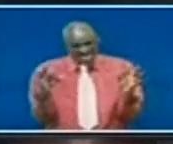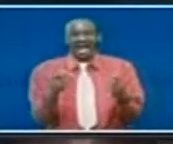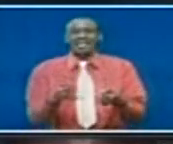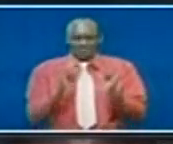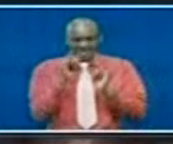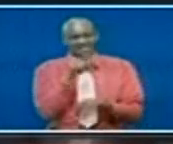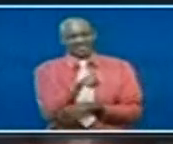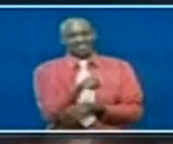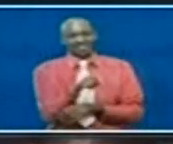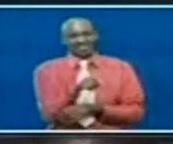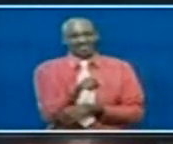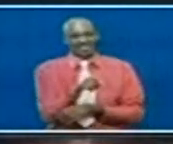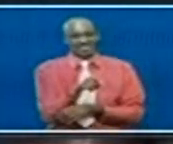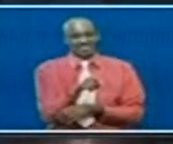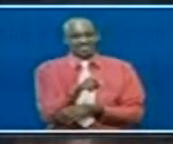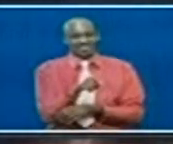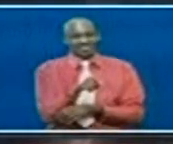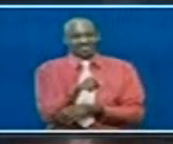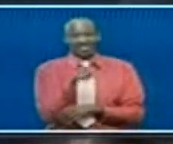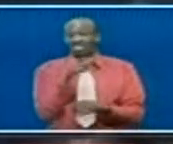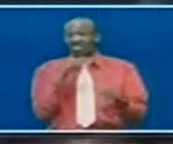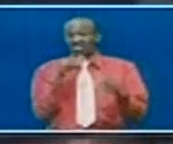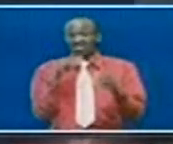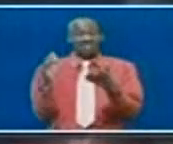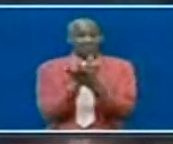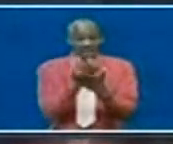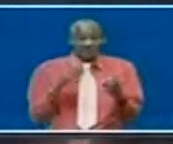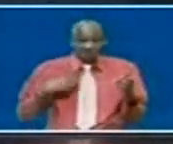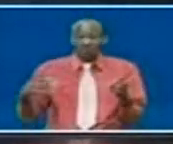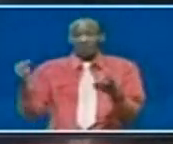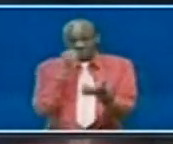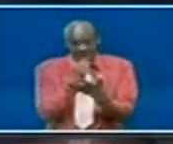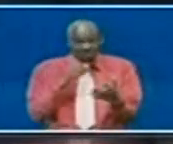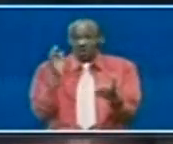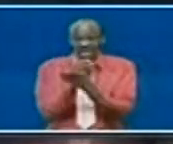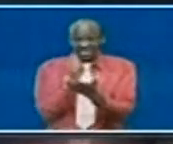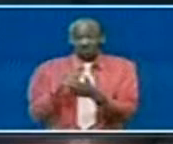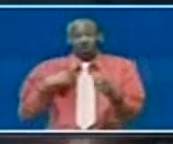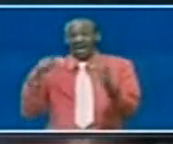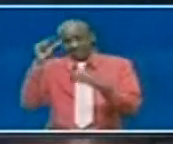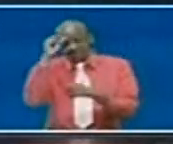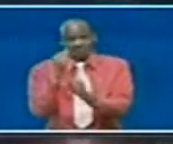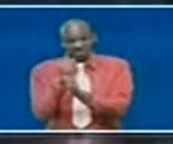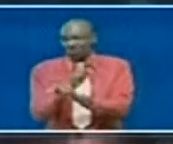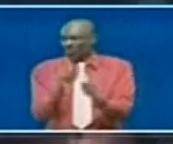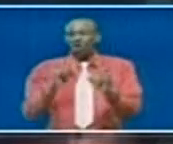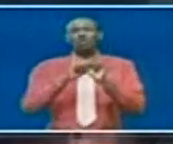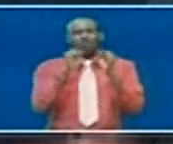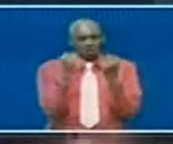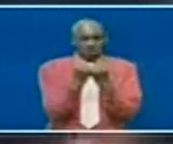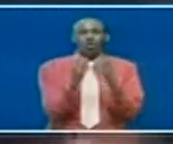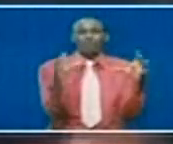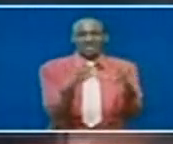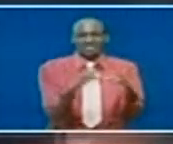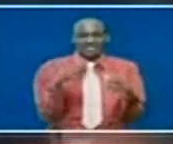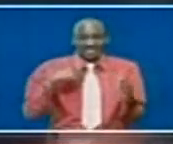independent. It's not a Department of Employers organization or government's organization, but it's a social partner